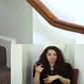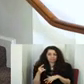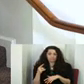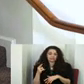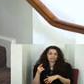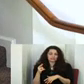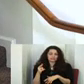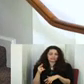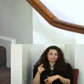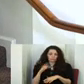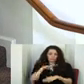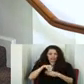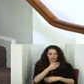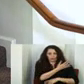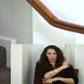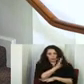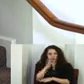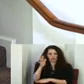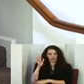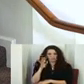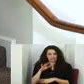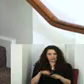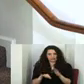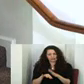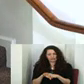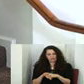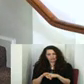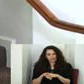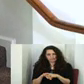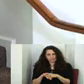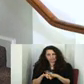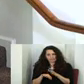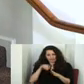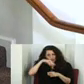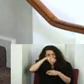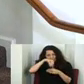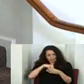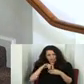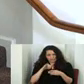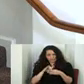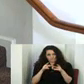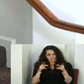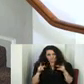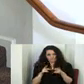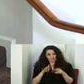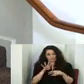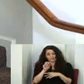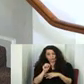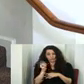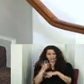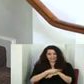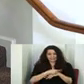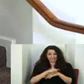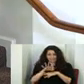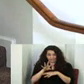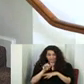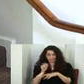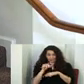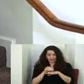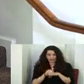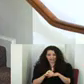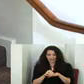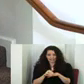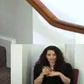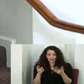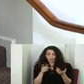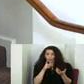of wilderness. He found that in this place, 40 days and 40 nights, Who